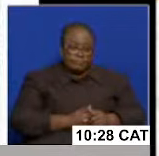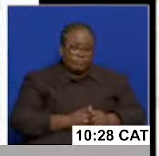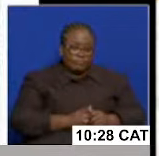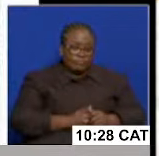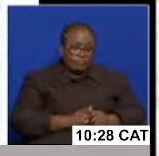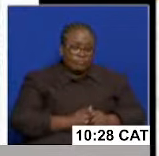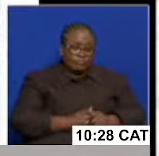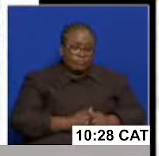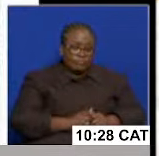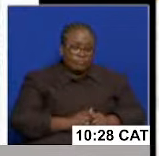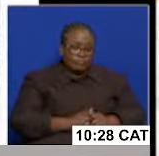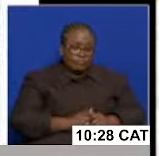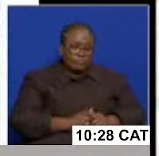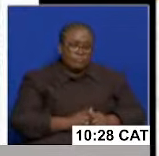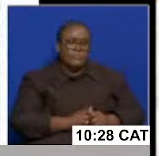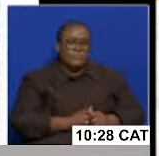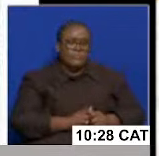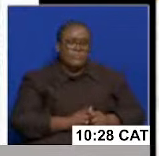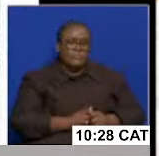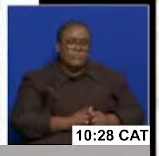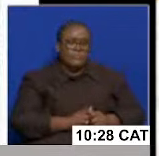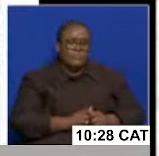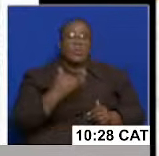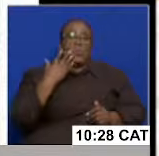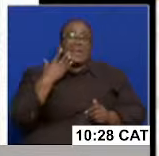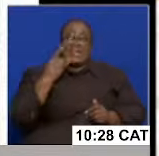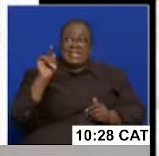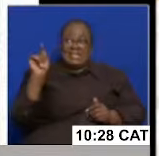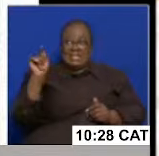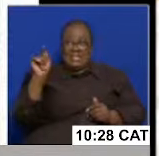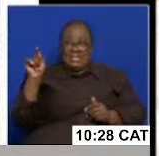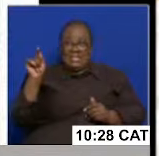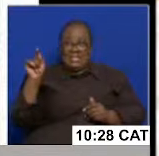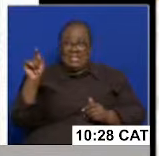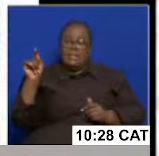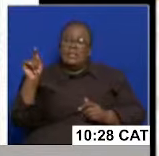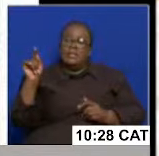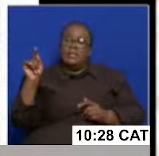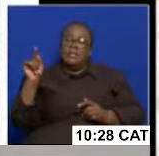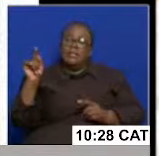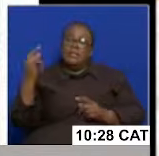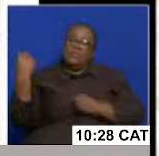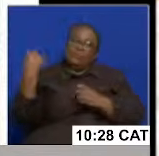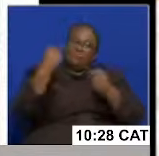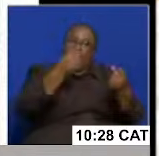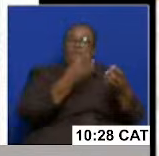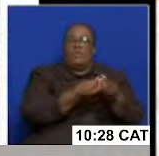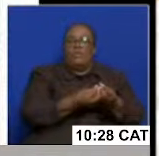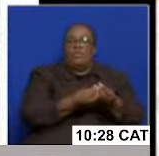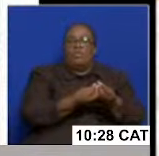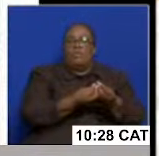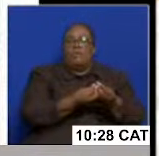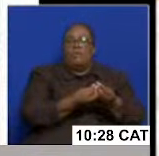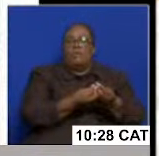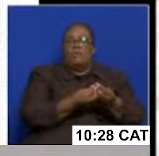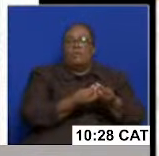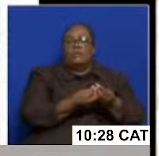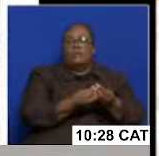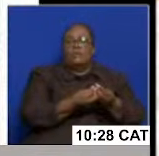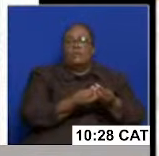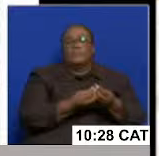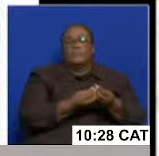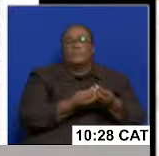By the time the informer took me there So this to is, see, my apologies, please continue, please continue.